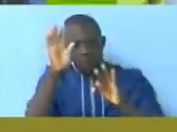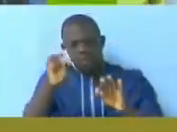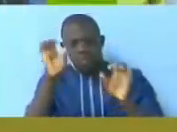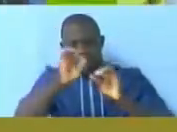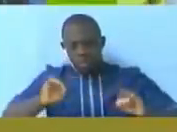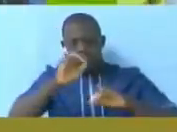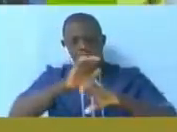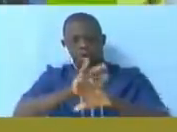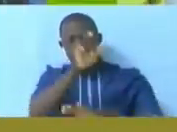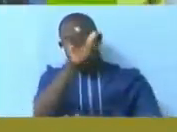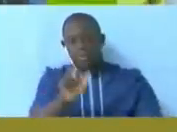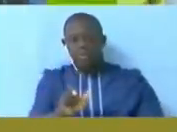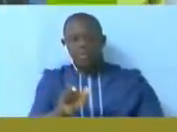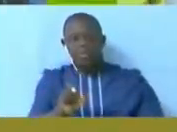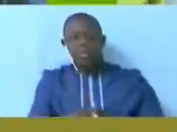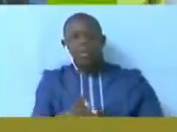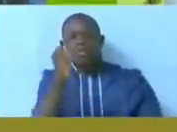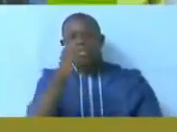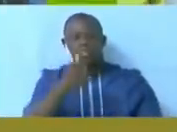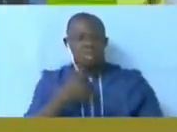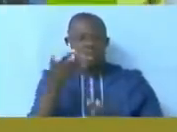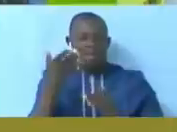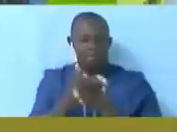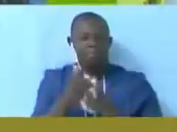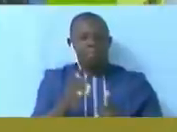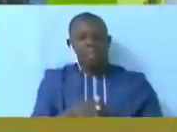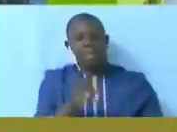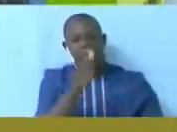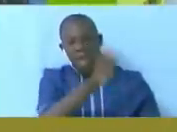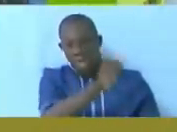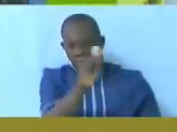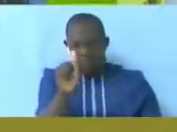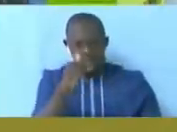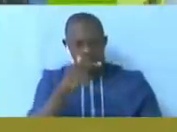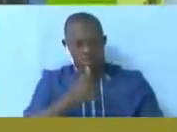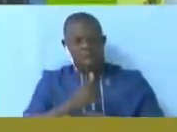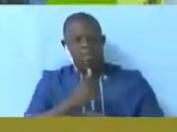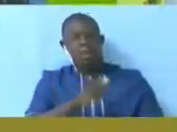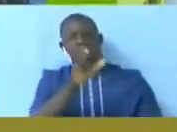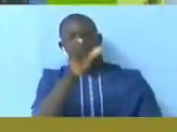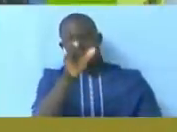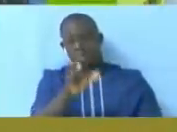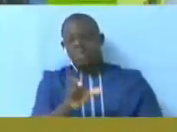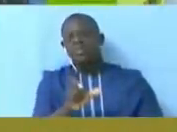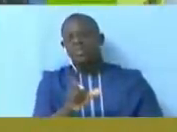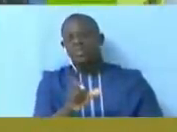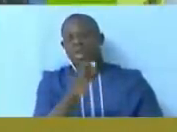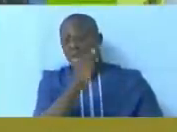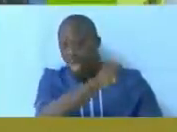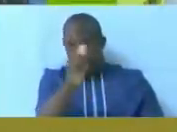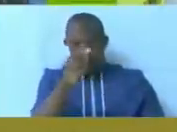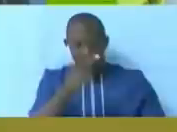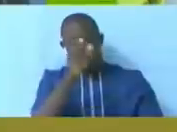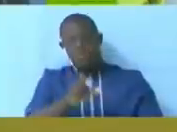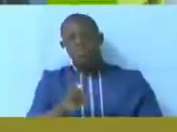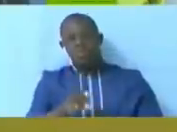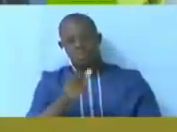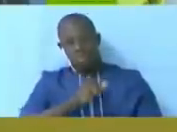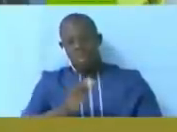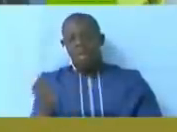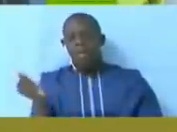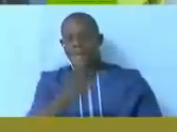Because I believe every Gambian has the urge to revenge. But